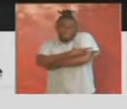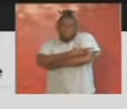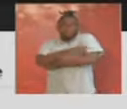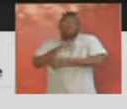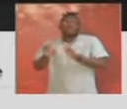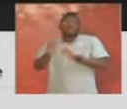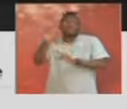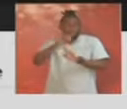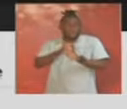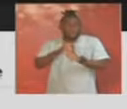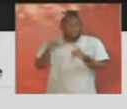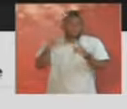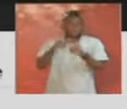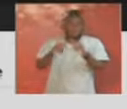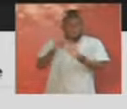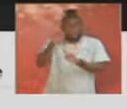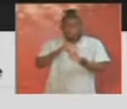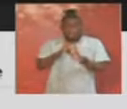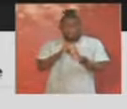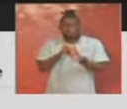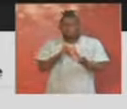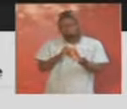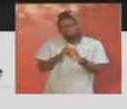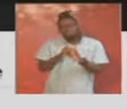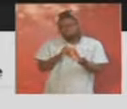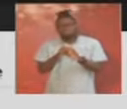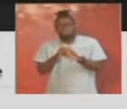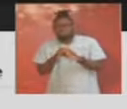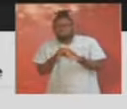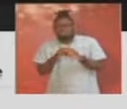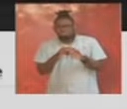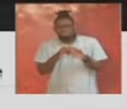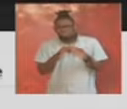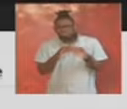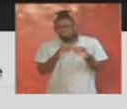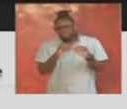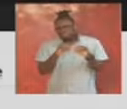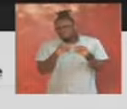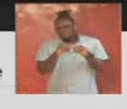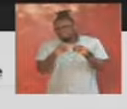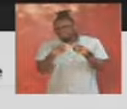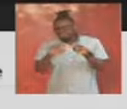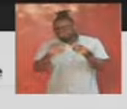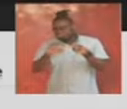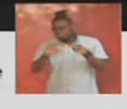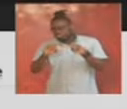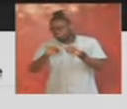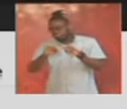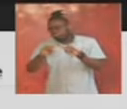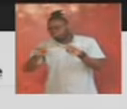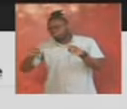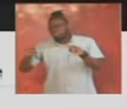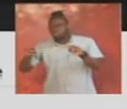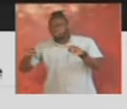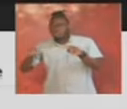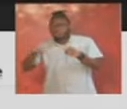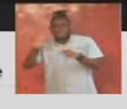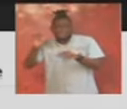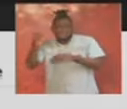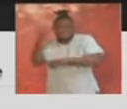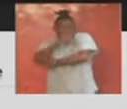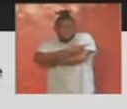November where we had no recorded cases. And similarly, for most recently, we had a 30-day period where we had